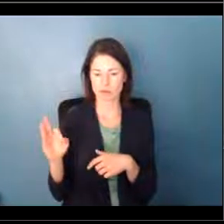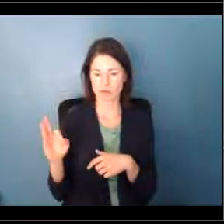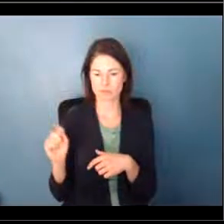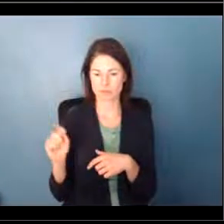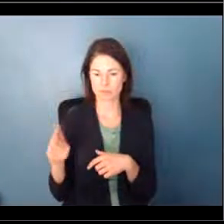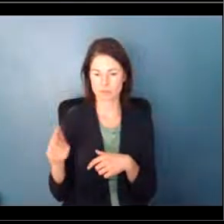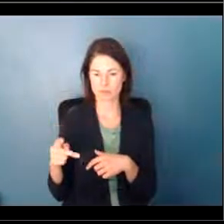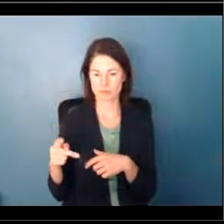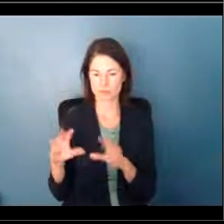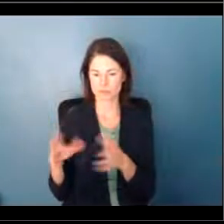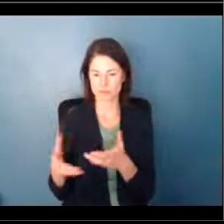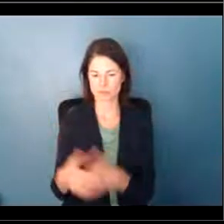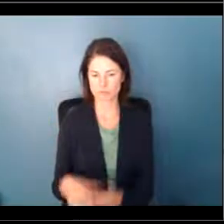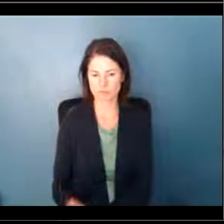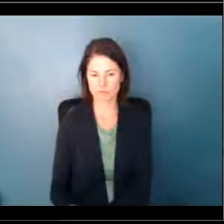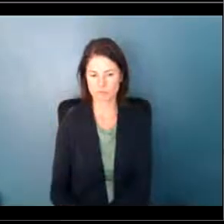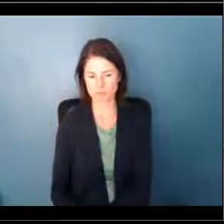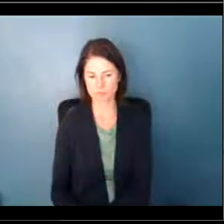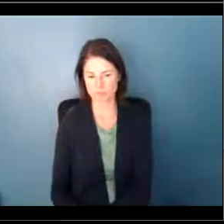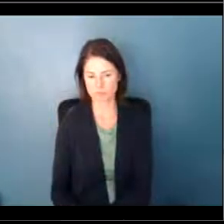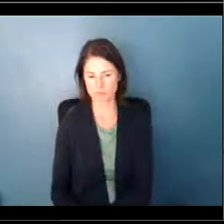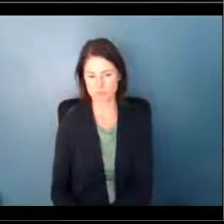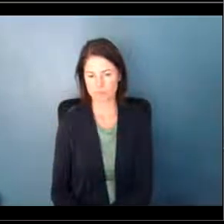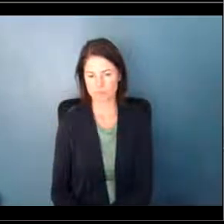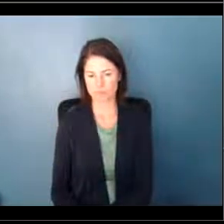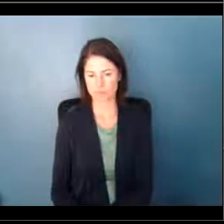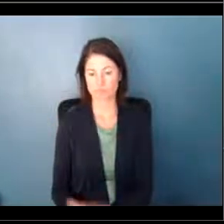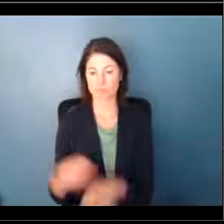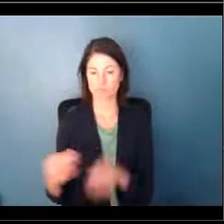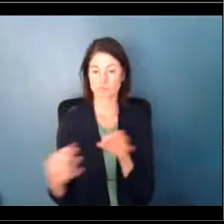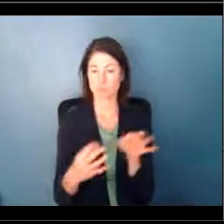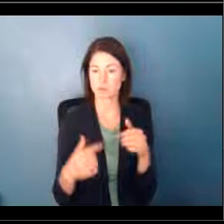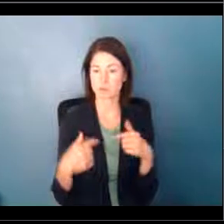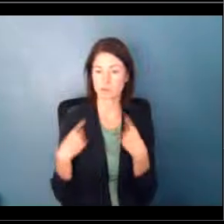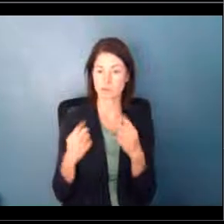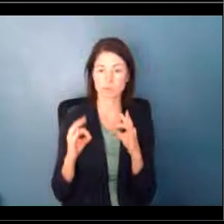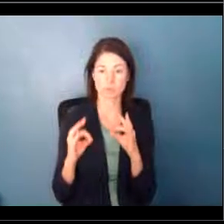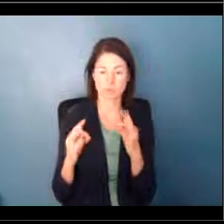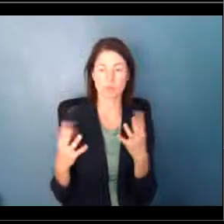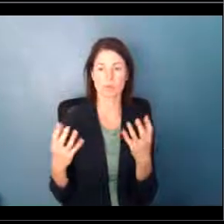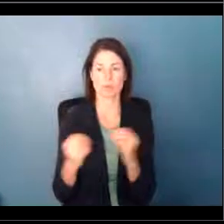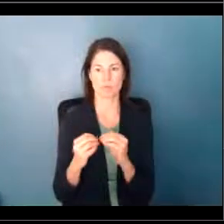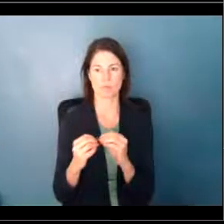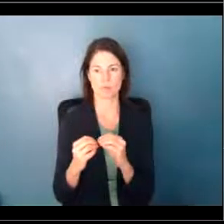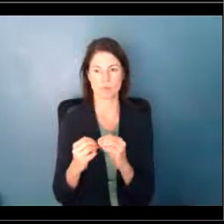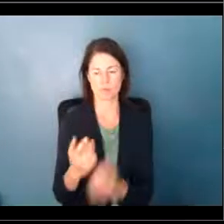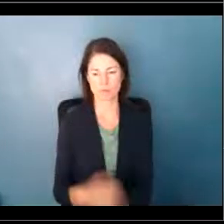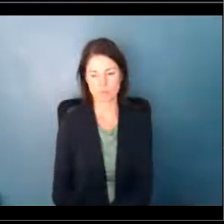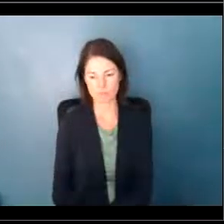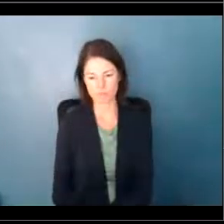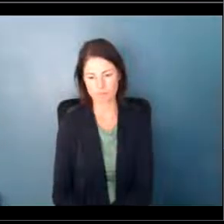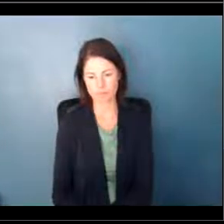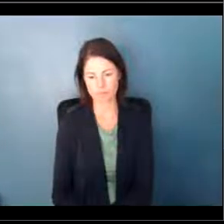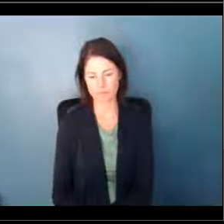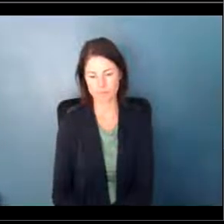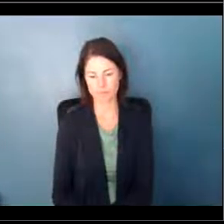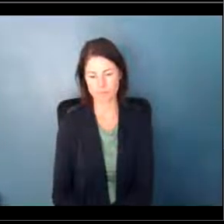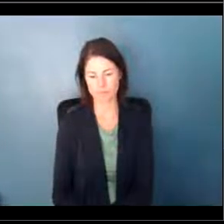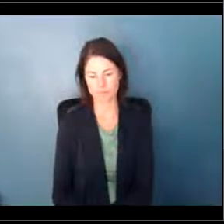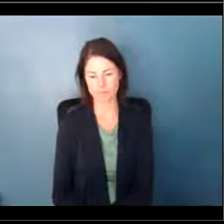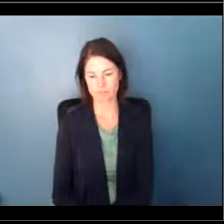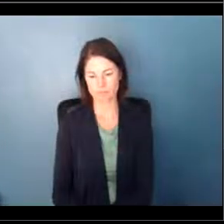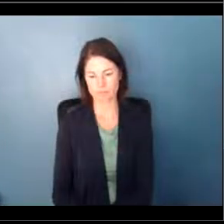feedback, and we're wanting more. So we want to make sure that we're getting that. And then by the beginning of next